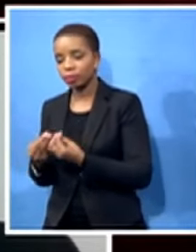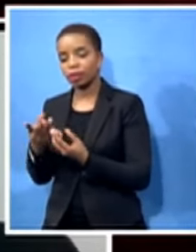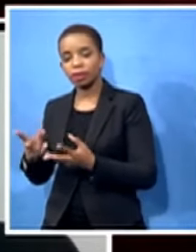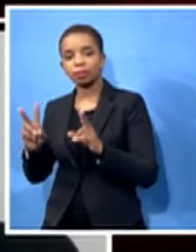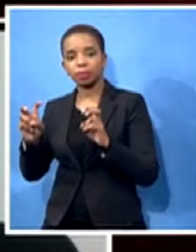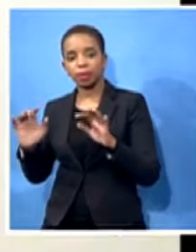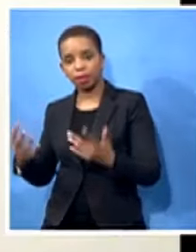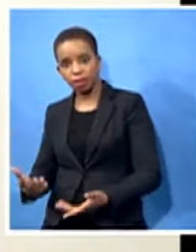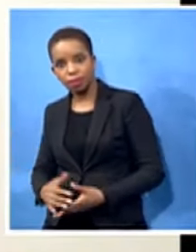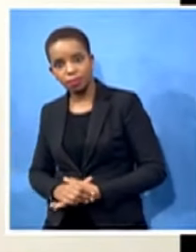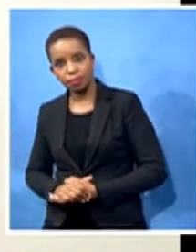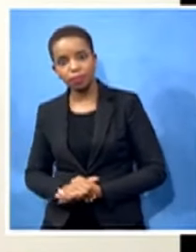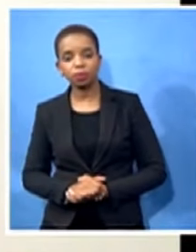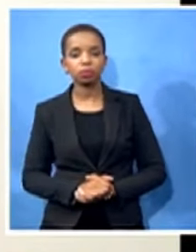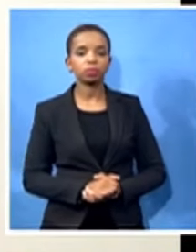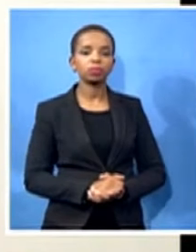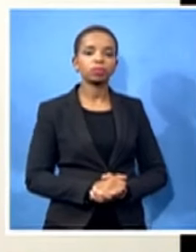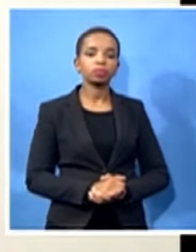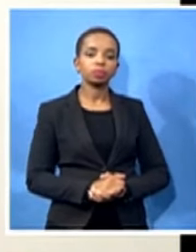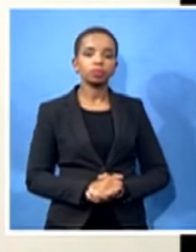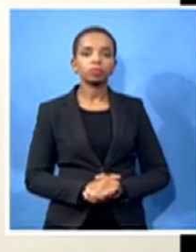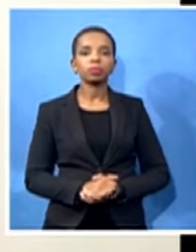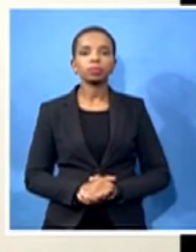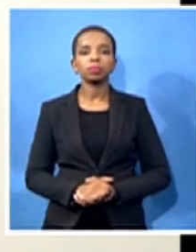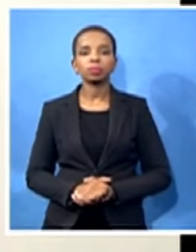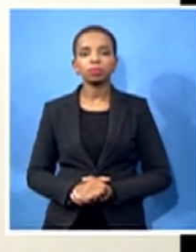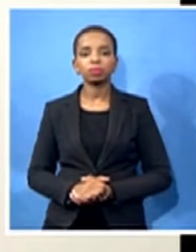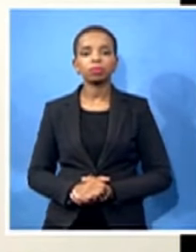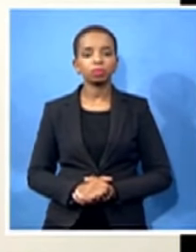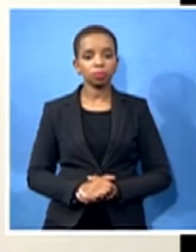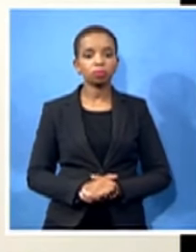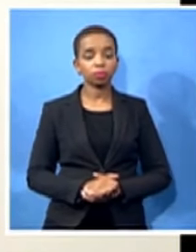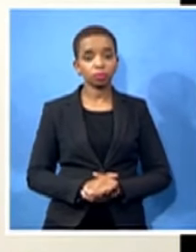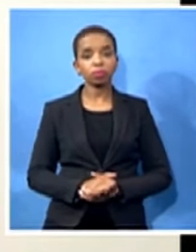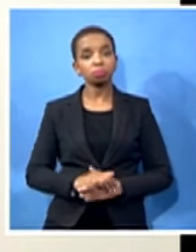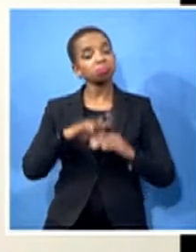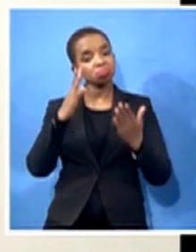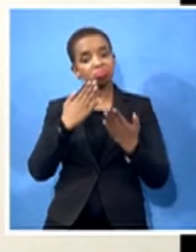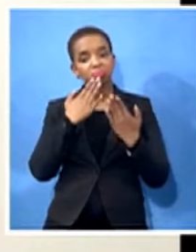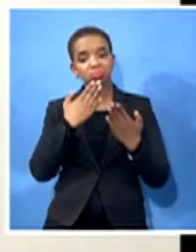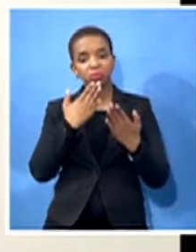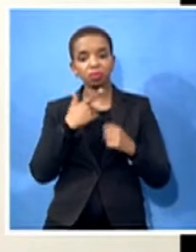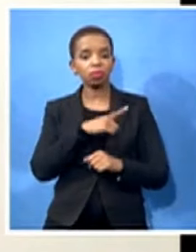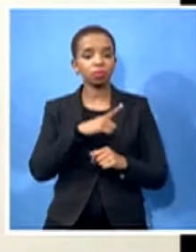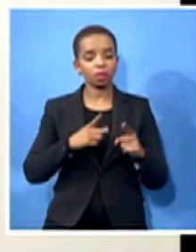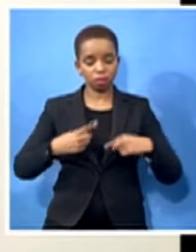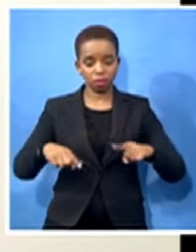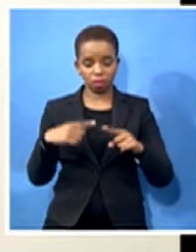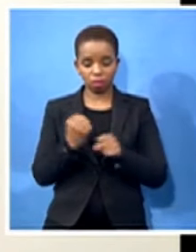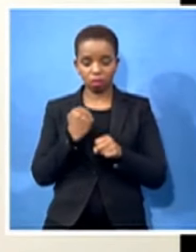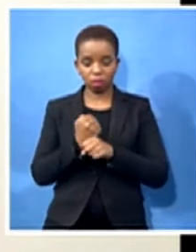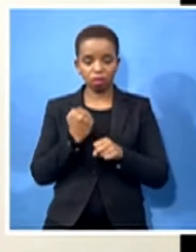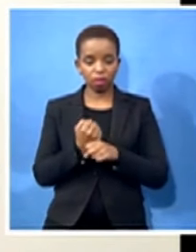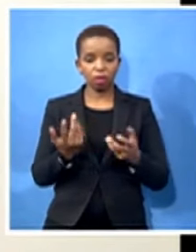Yeah, so thank you. So yeah, very proudly work for Unilever, and in our stable of brands is a couple of brands that have come to the forefront in terms